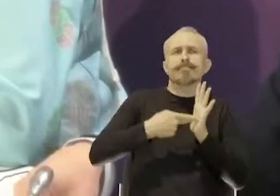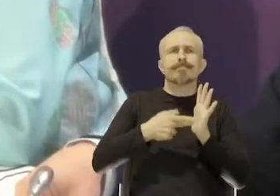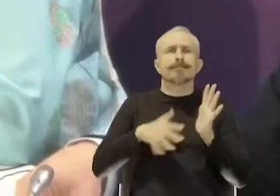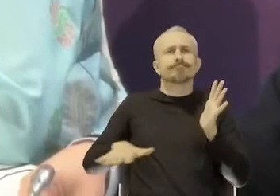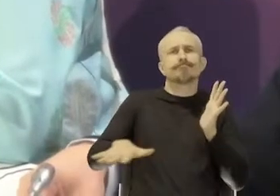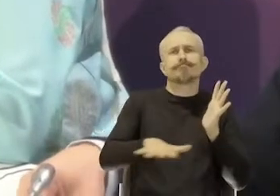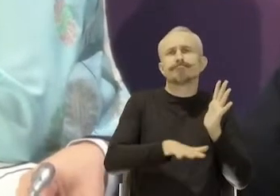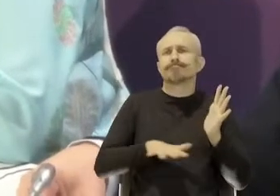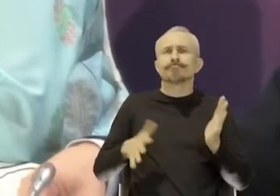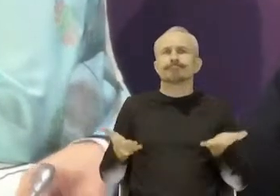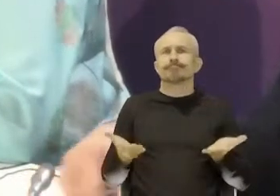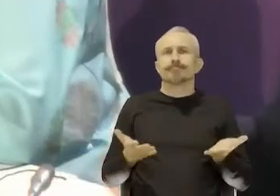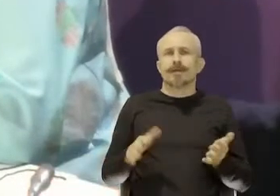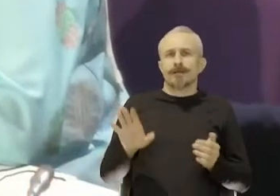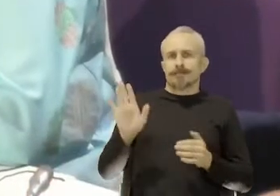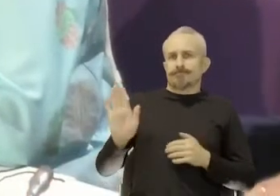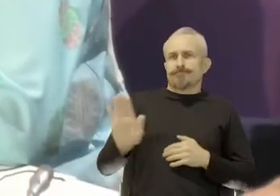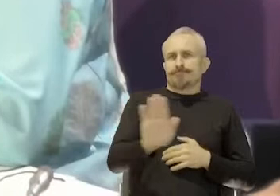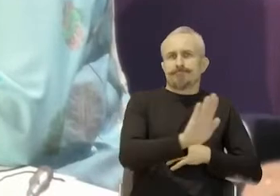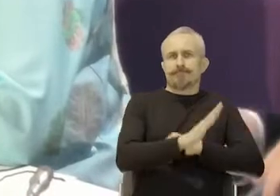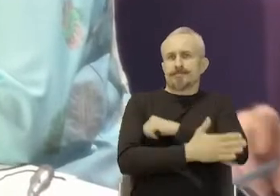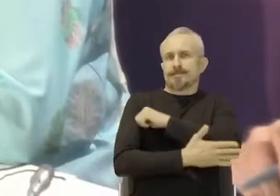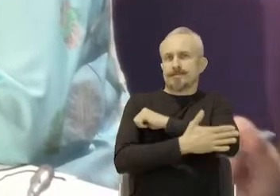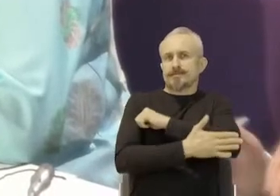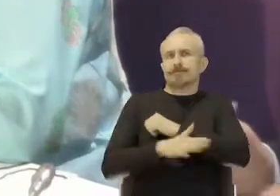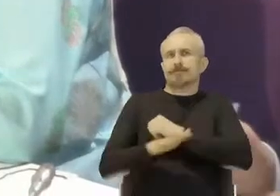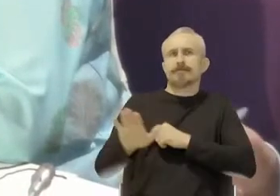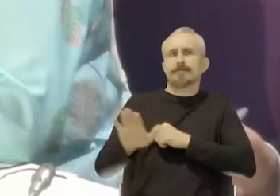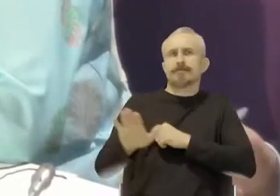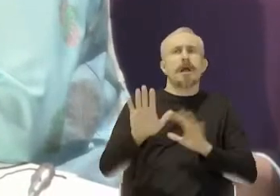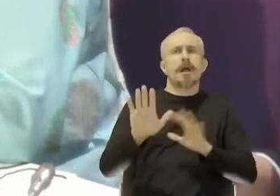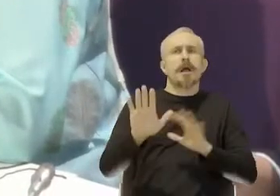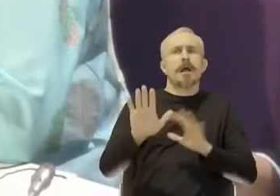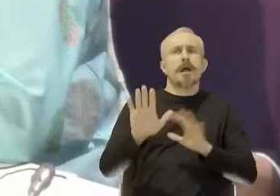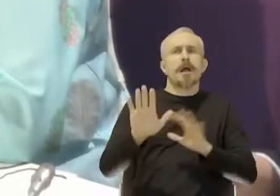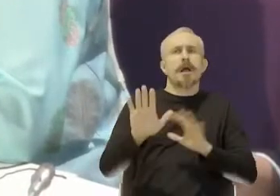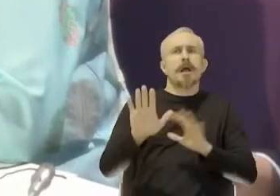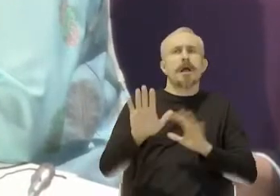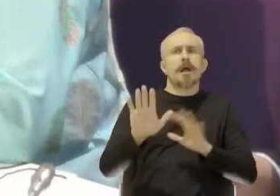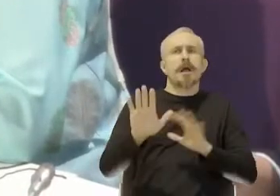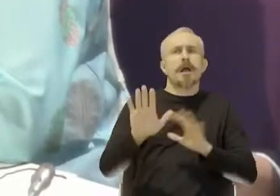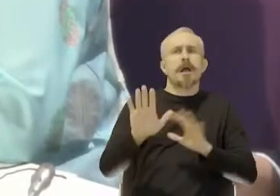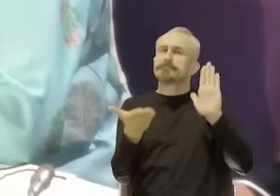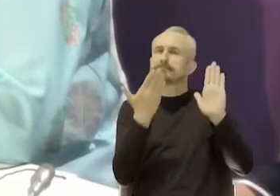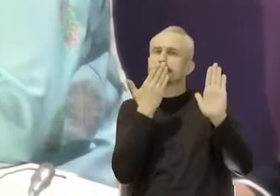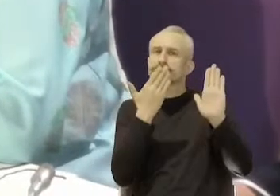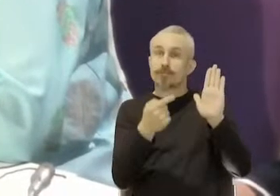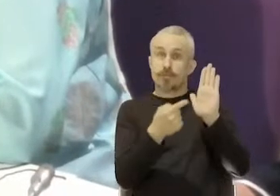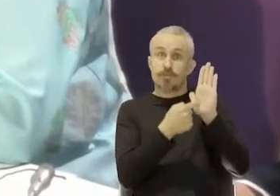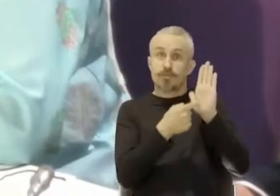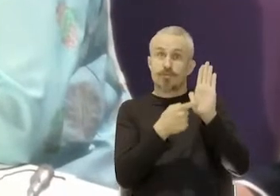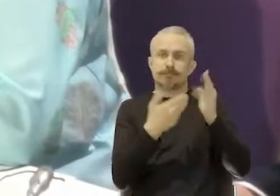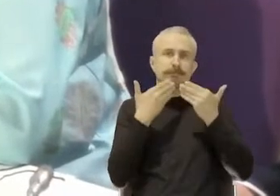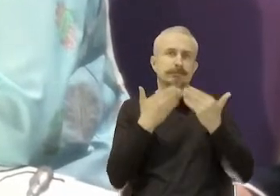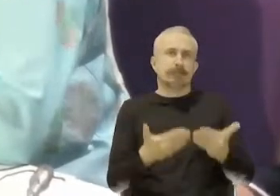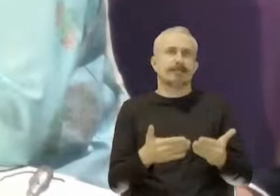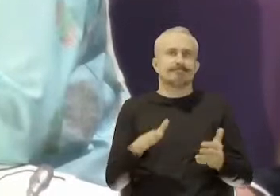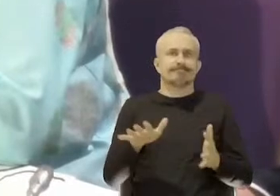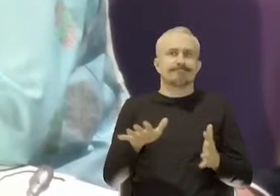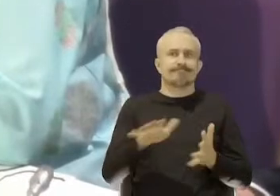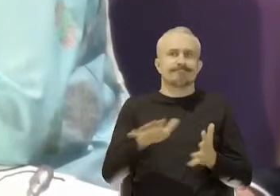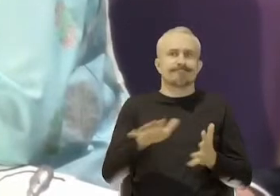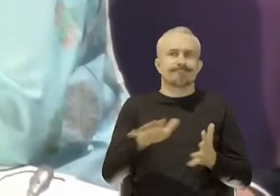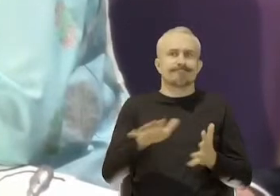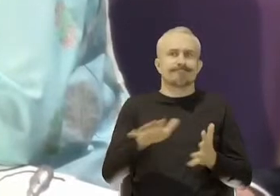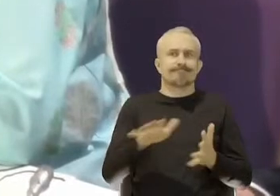the transformation of your cities? How does your government intend to facilitate investment to